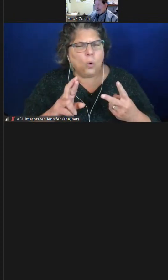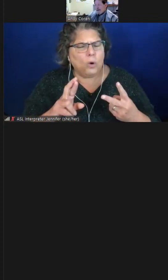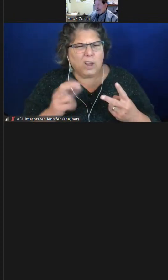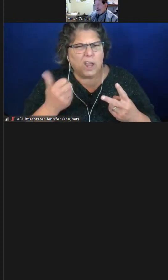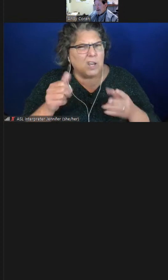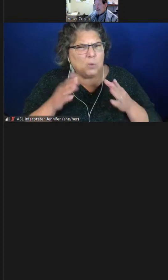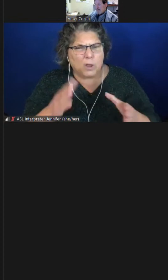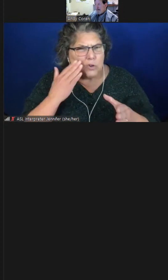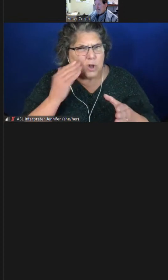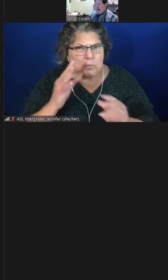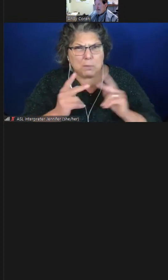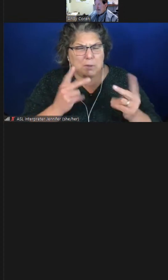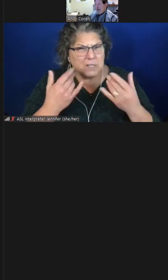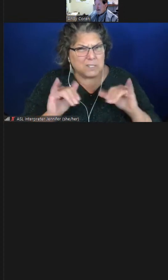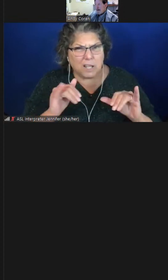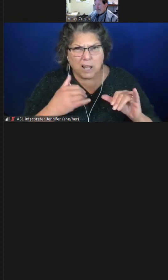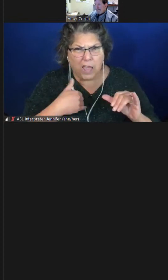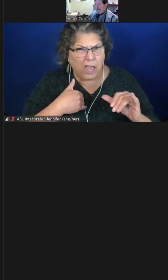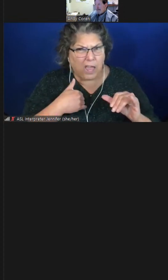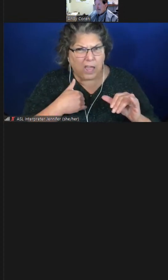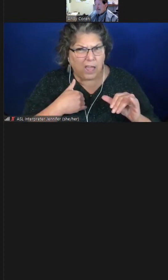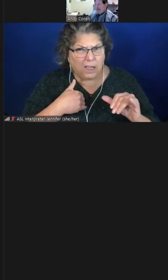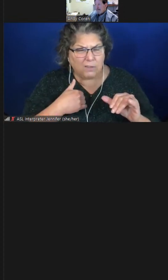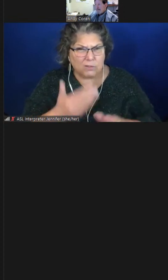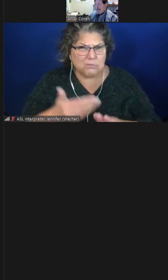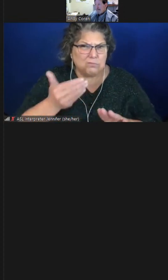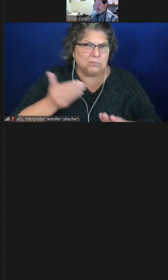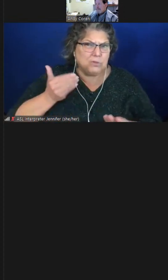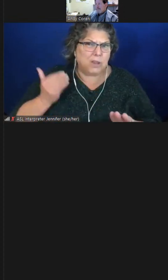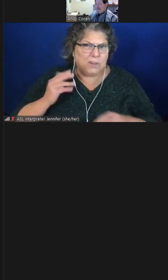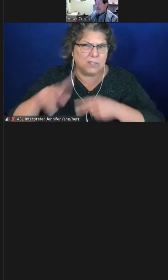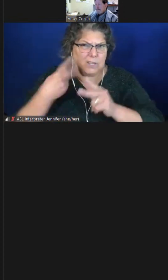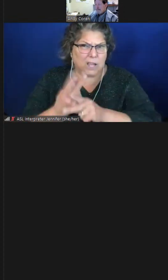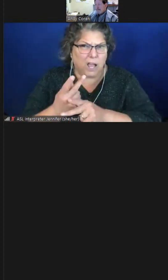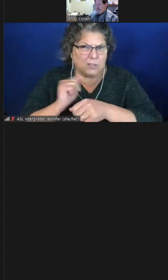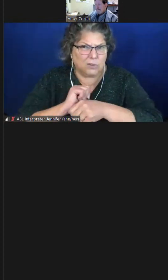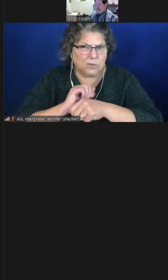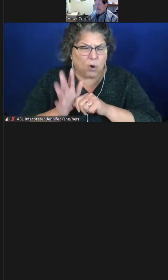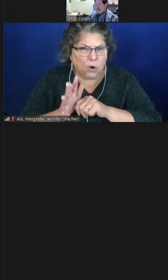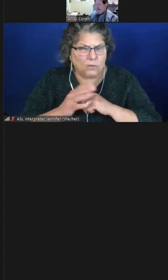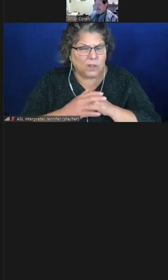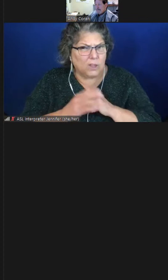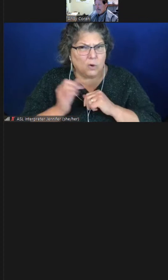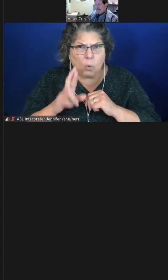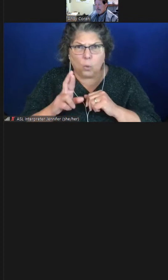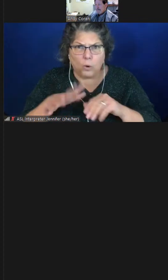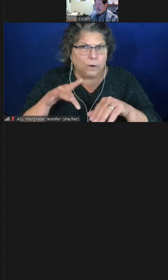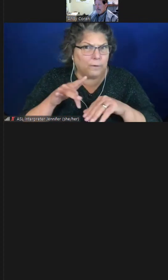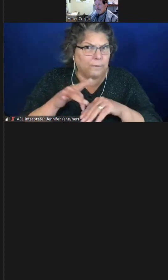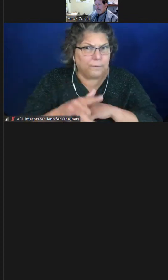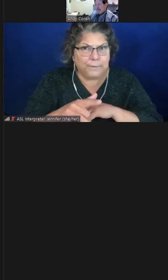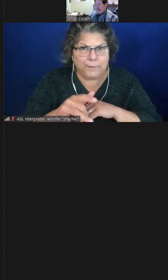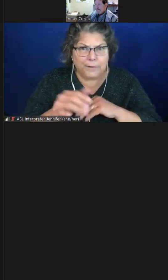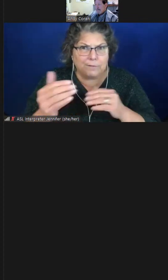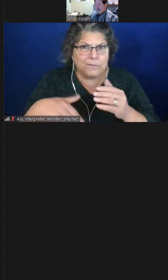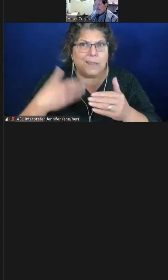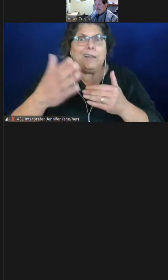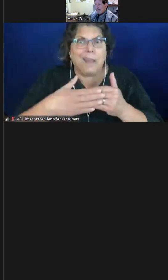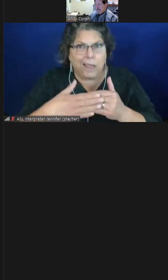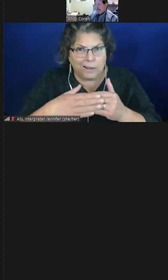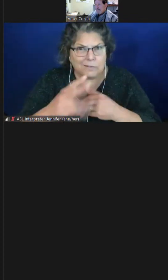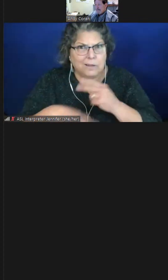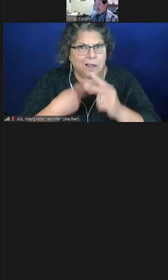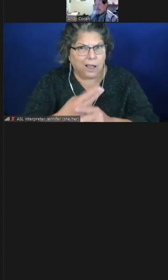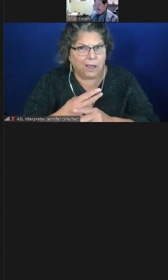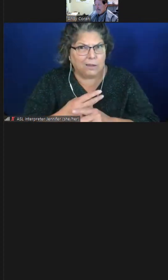have lingering cases of previous variants, or if there's even any kind of early signs of the next variant heading